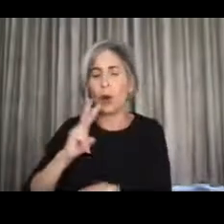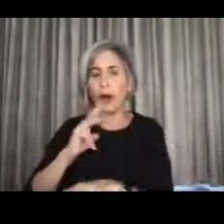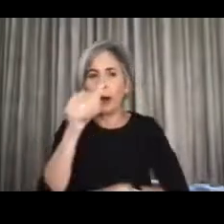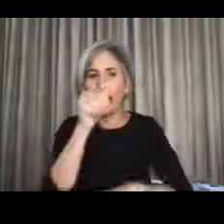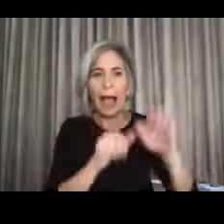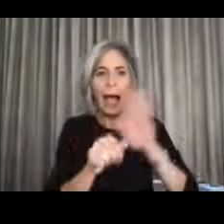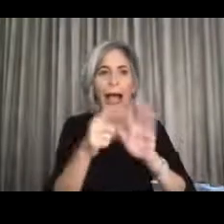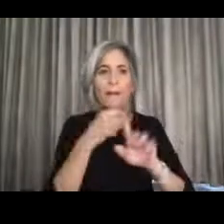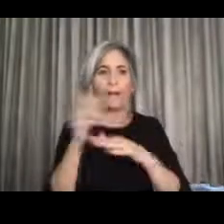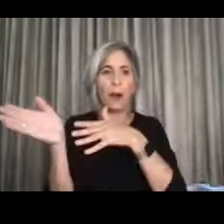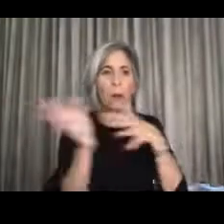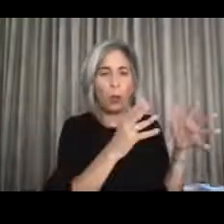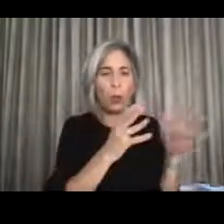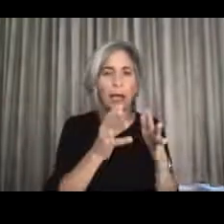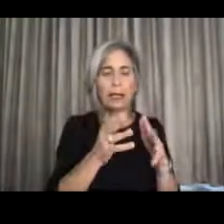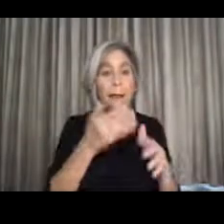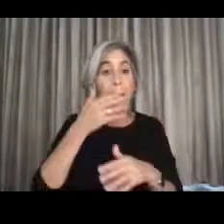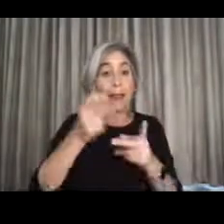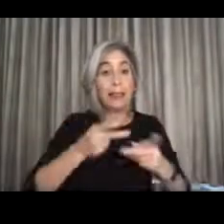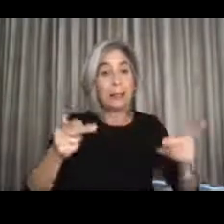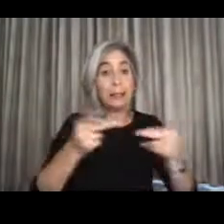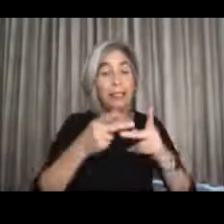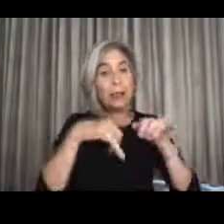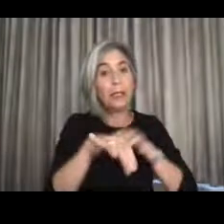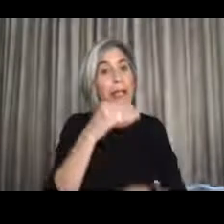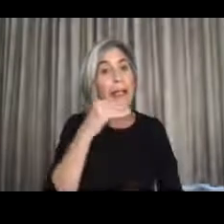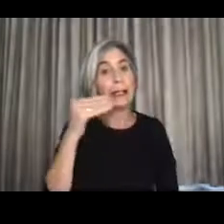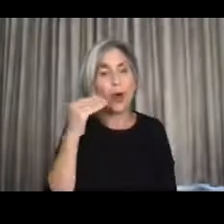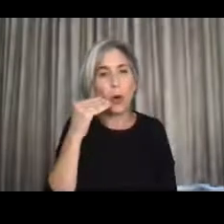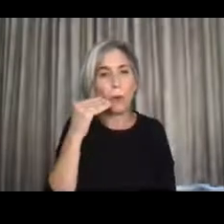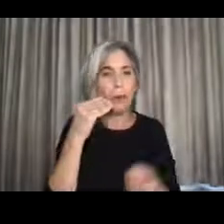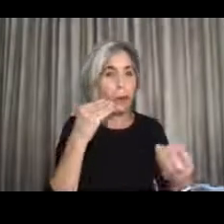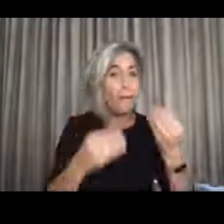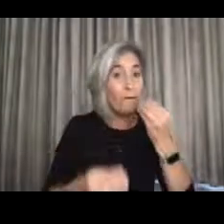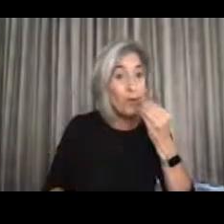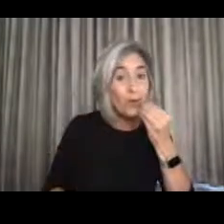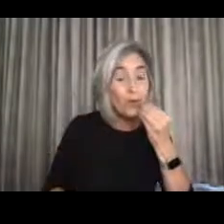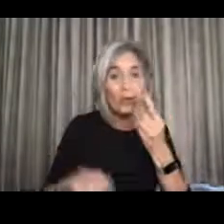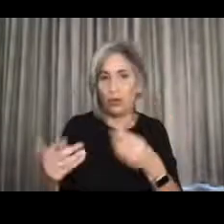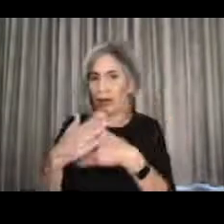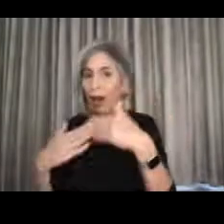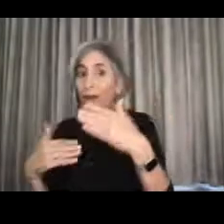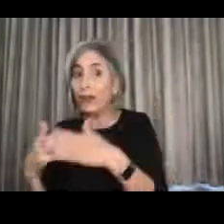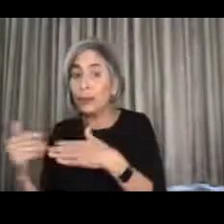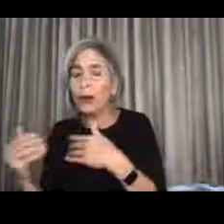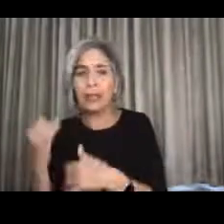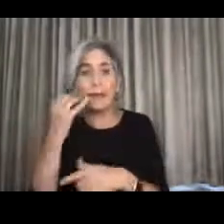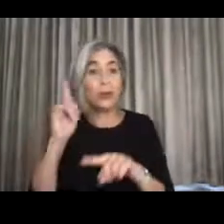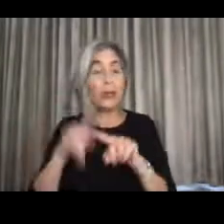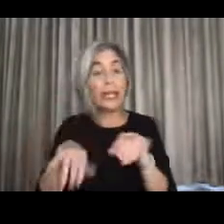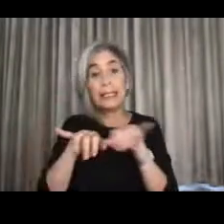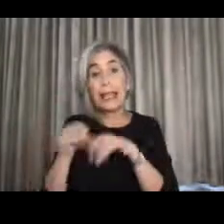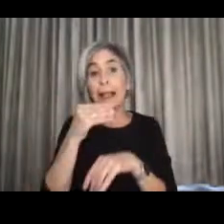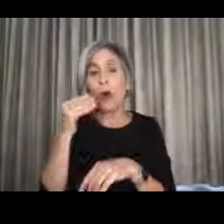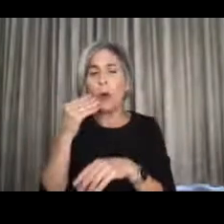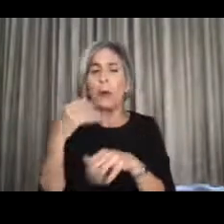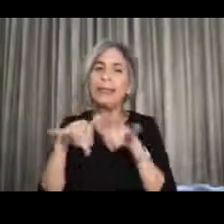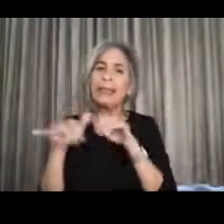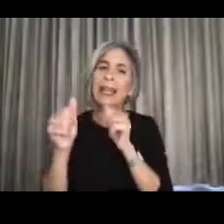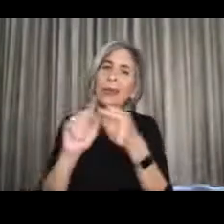get to safety. The best place to be is home. It's where your snacks are. It's where you're comfortable. If you can't stay at home, stay with friends or